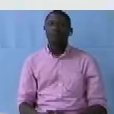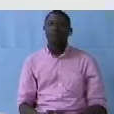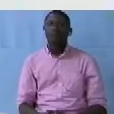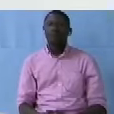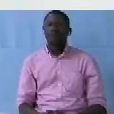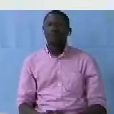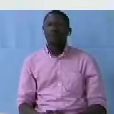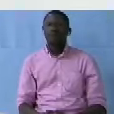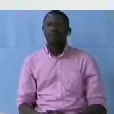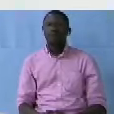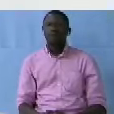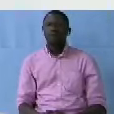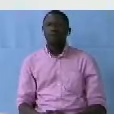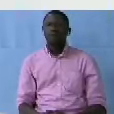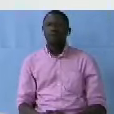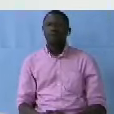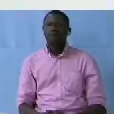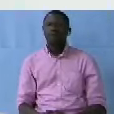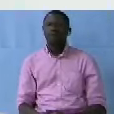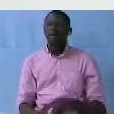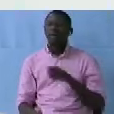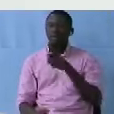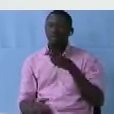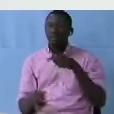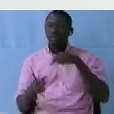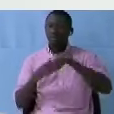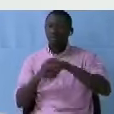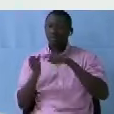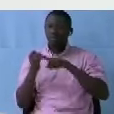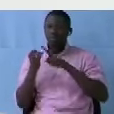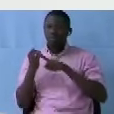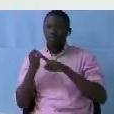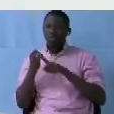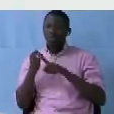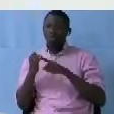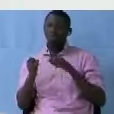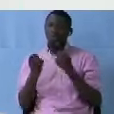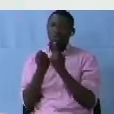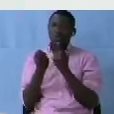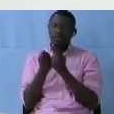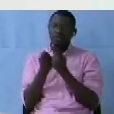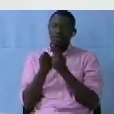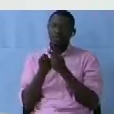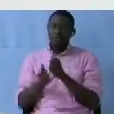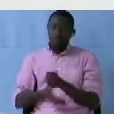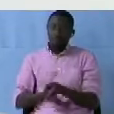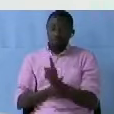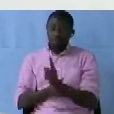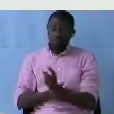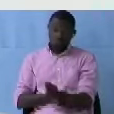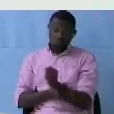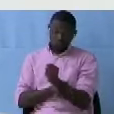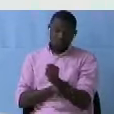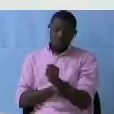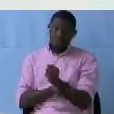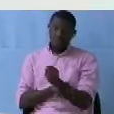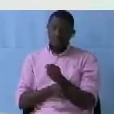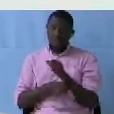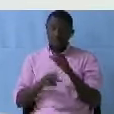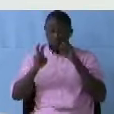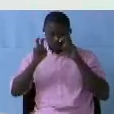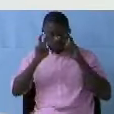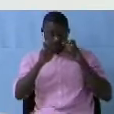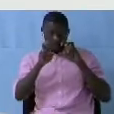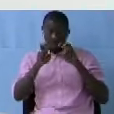this include among other things rectal examination either with a finger or with a what we